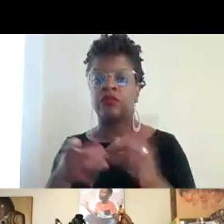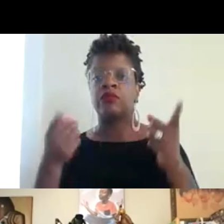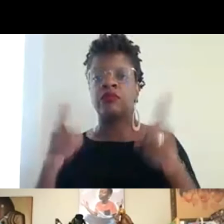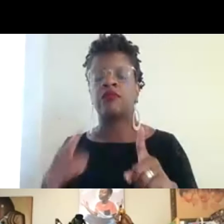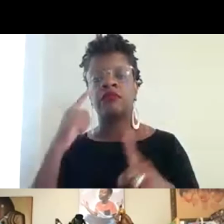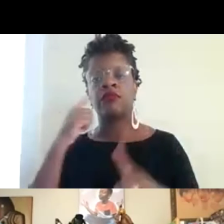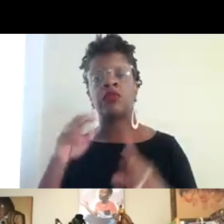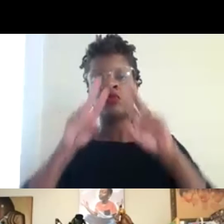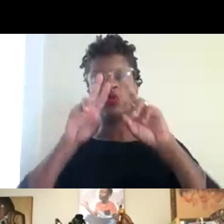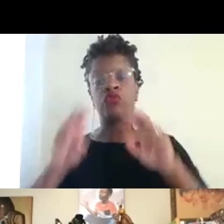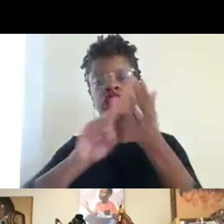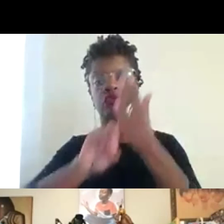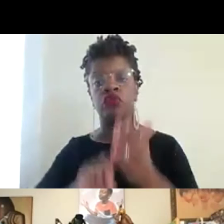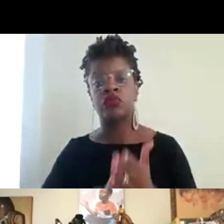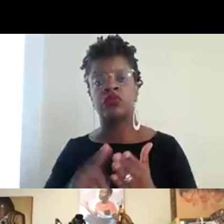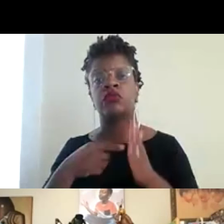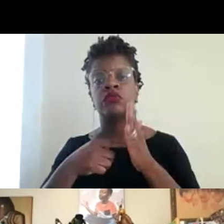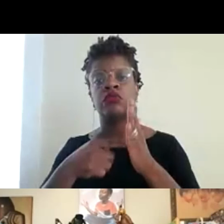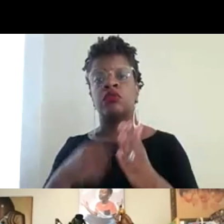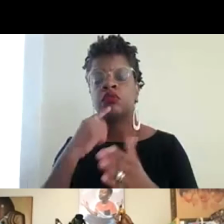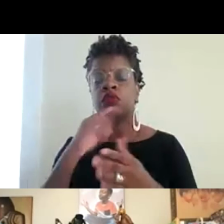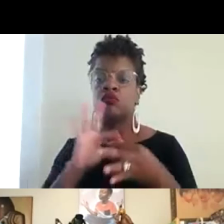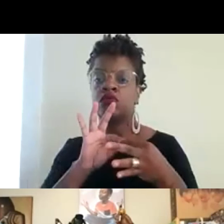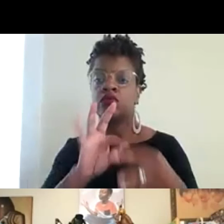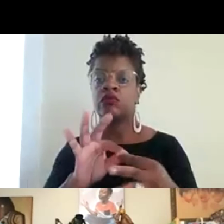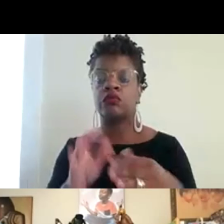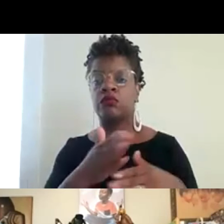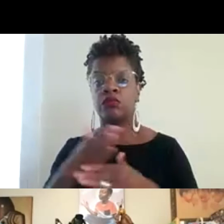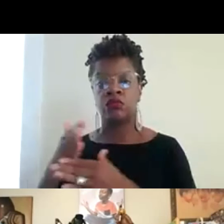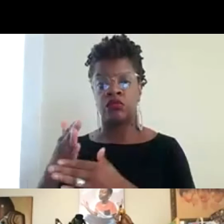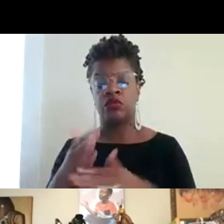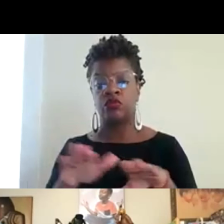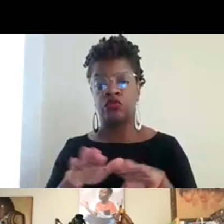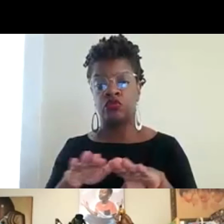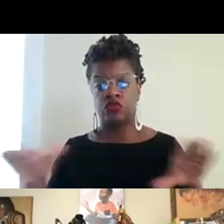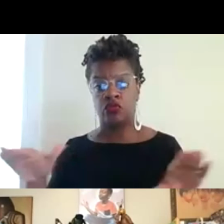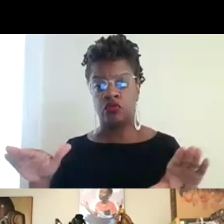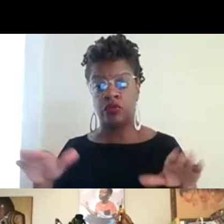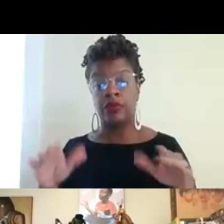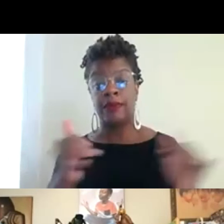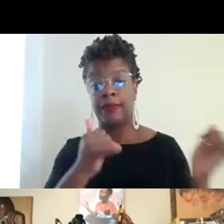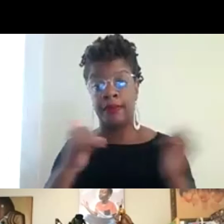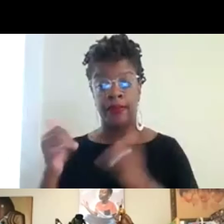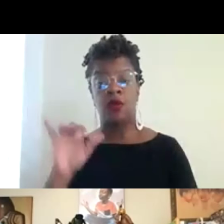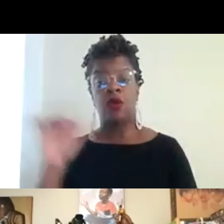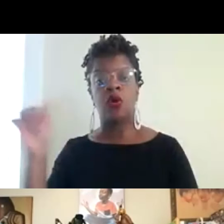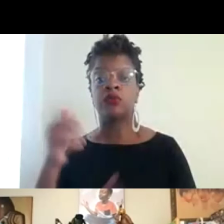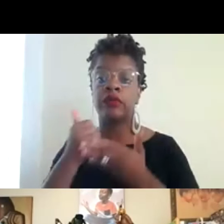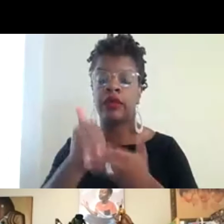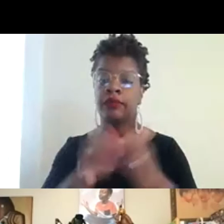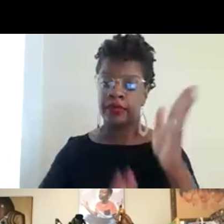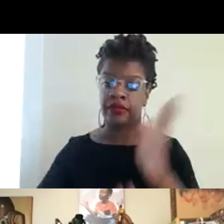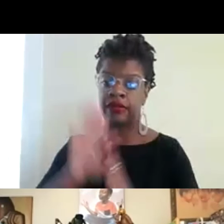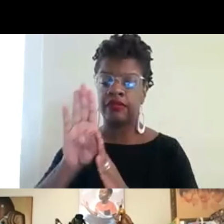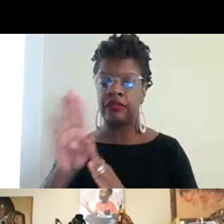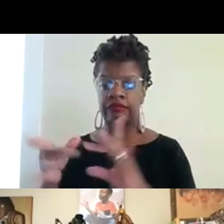there is an important relationship or relationships between children's play and aspects of development. And I think you might